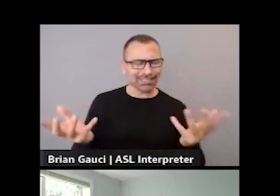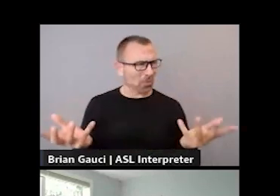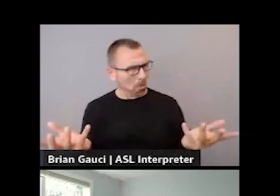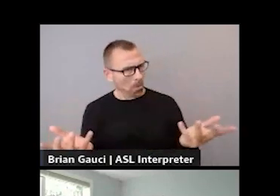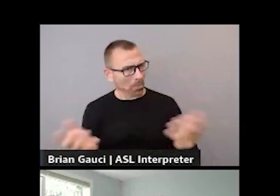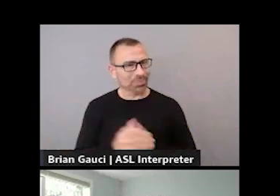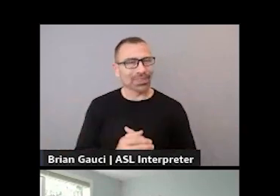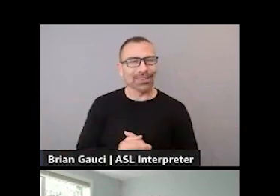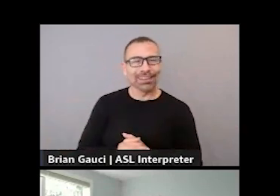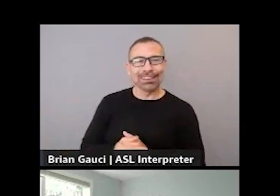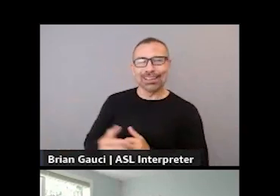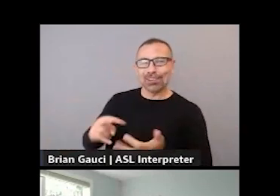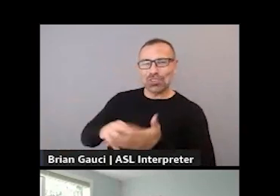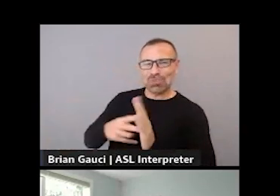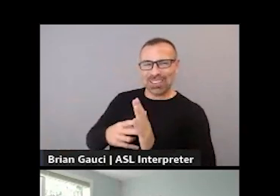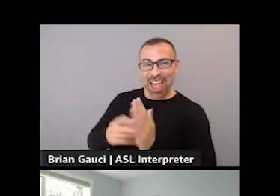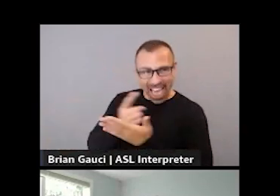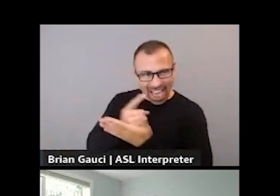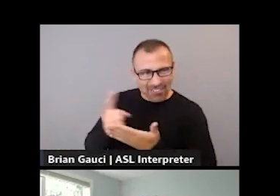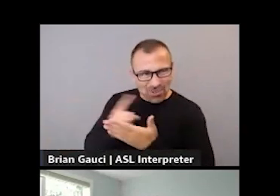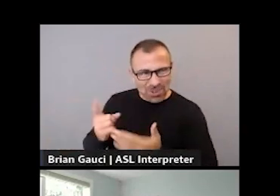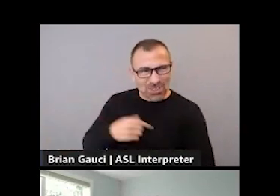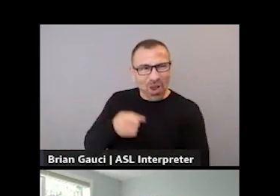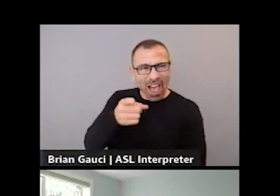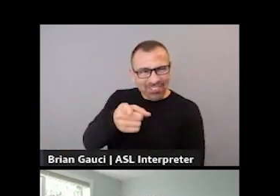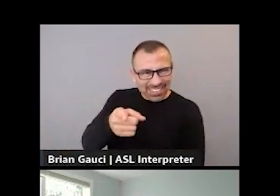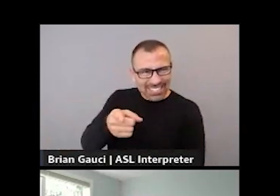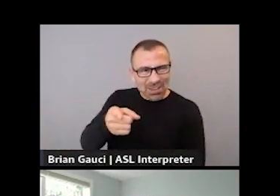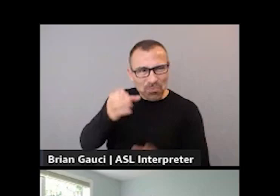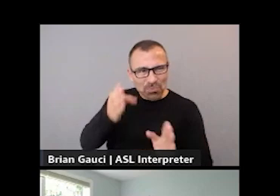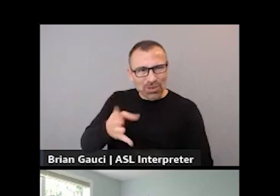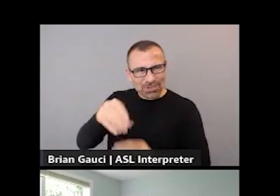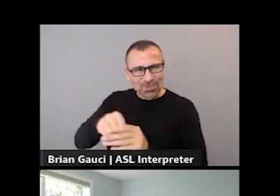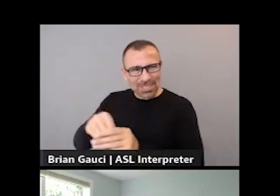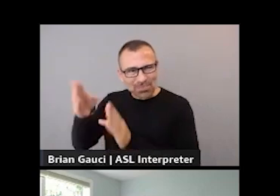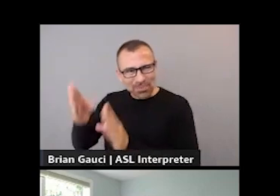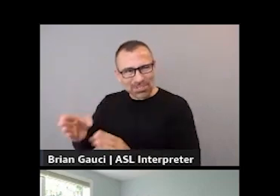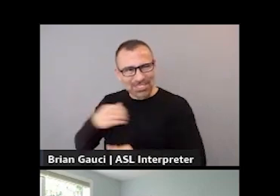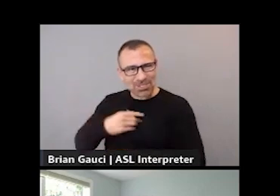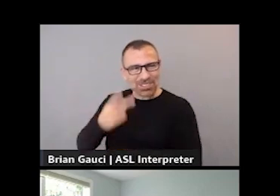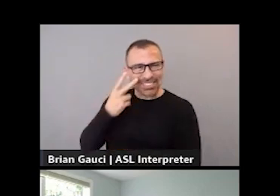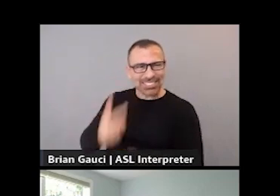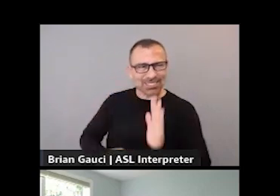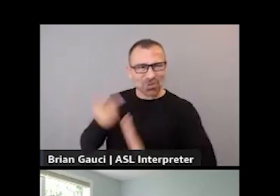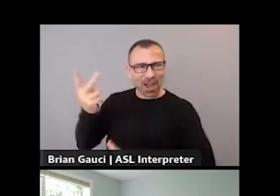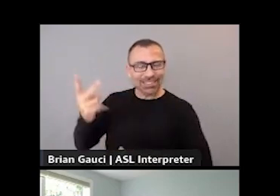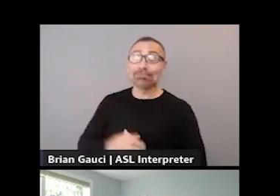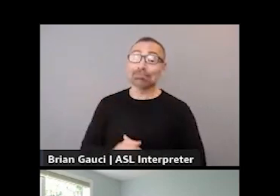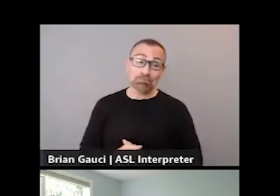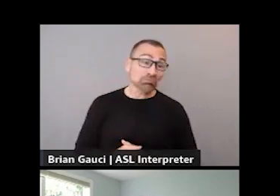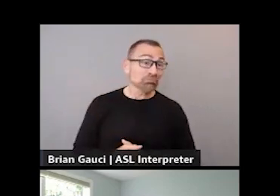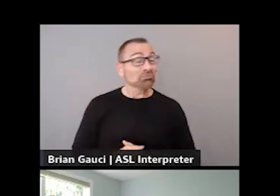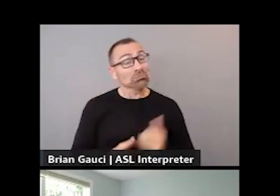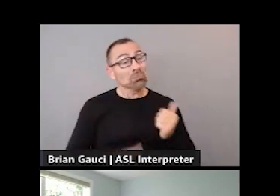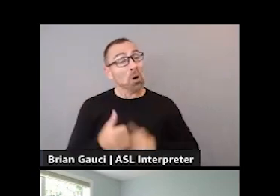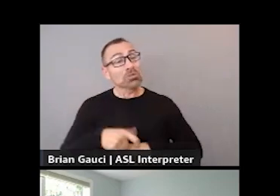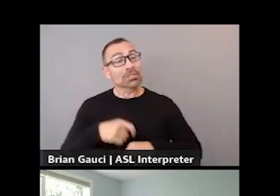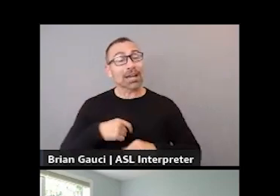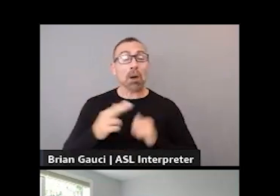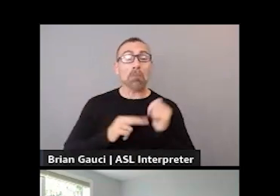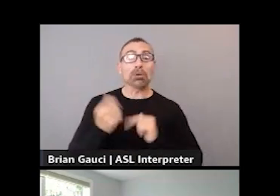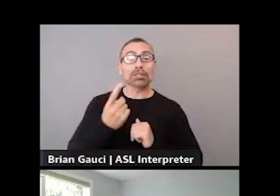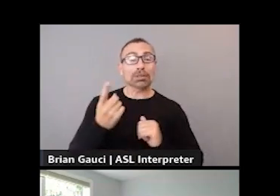like person in person. We see you. We watch you twice. Most of the time. Yeah. Most of the time I'm building something or demoing something that